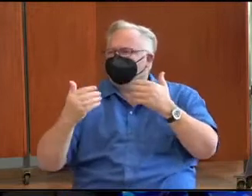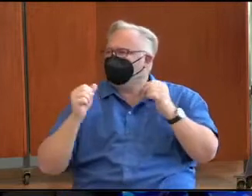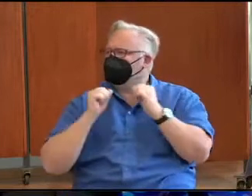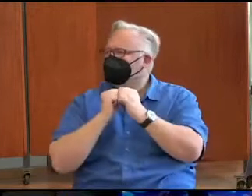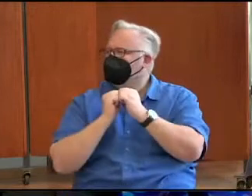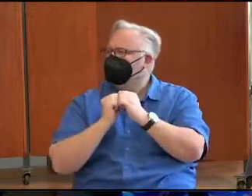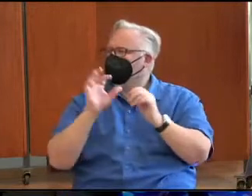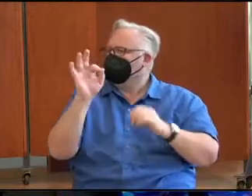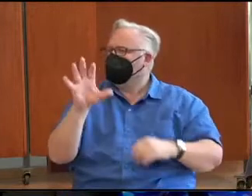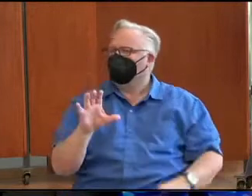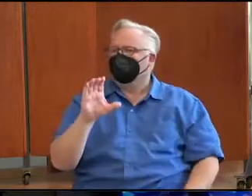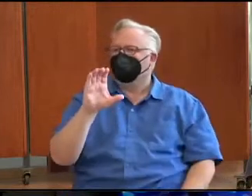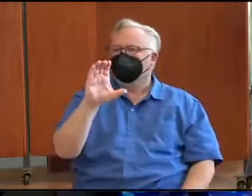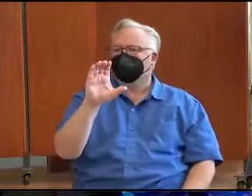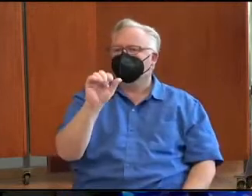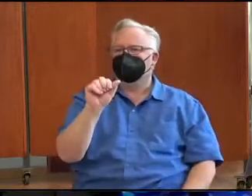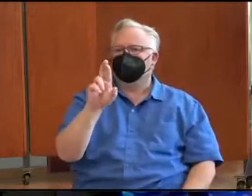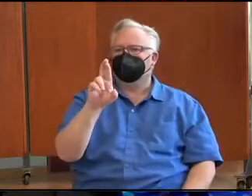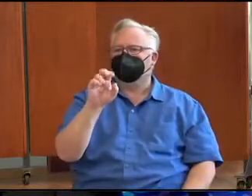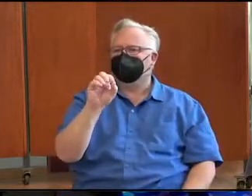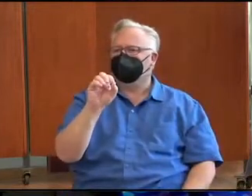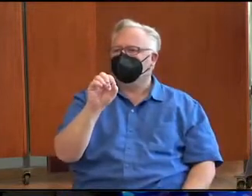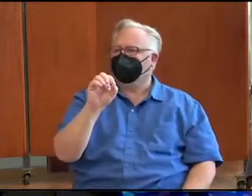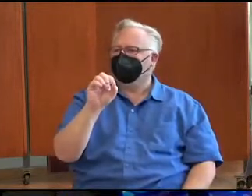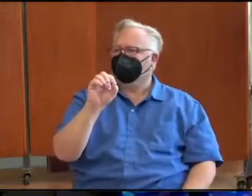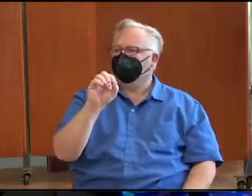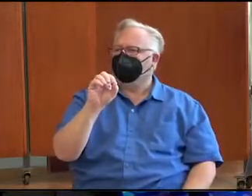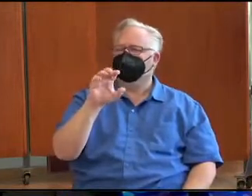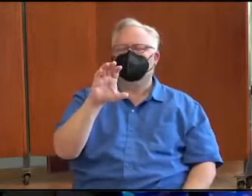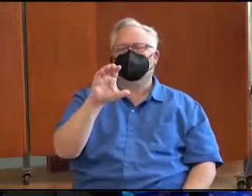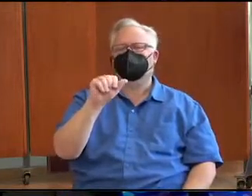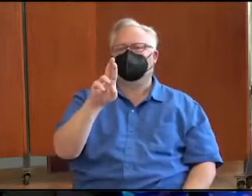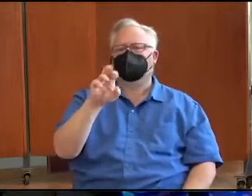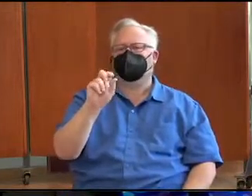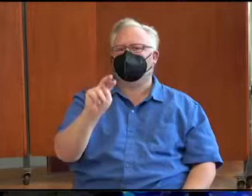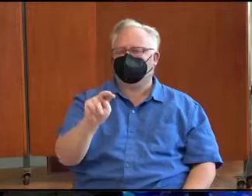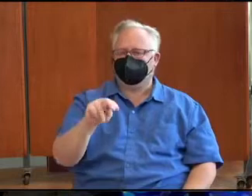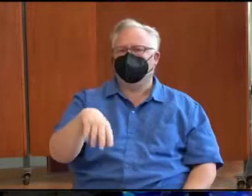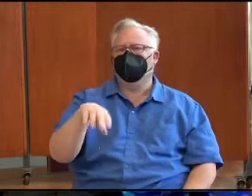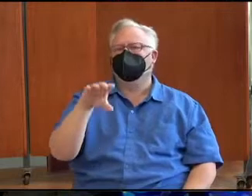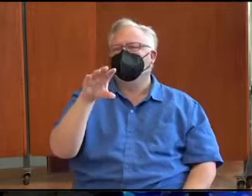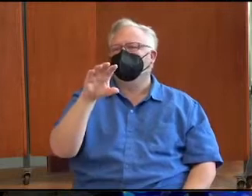Reverend Carolyn Owen Toll, Minister Emerita here.